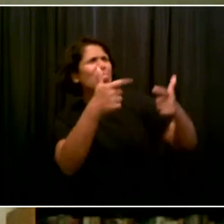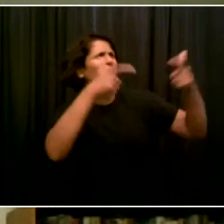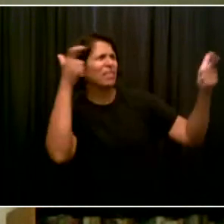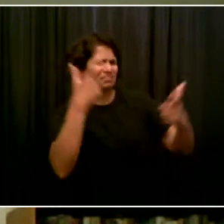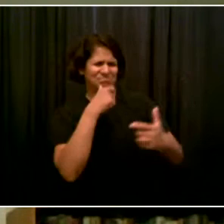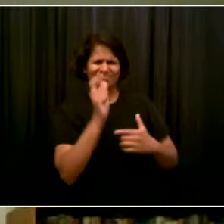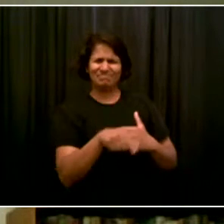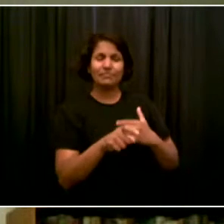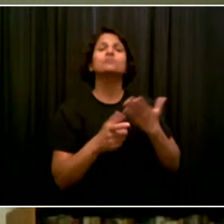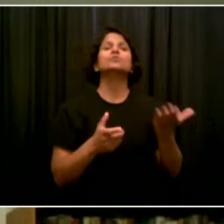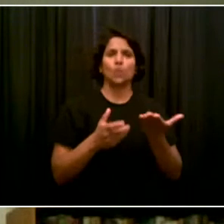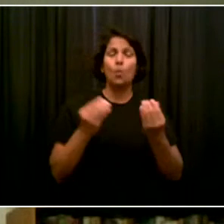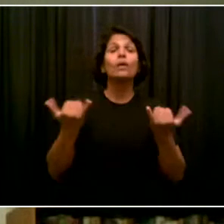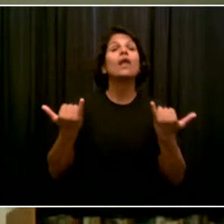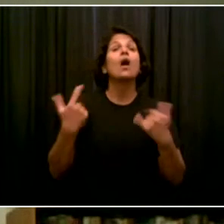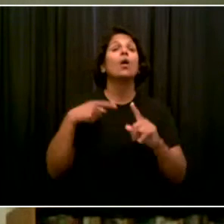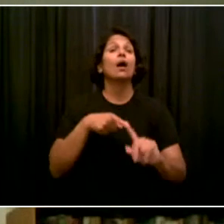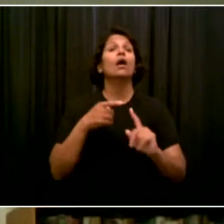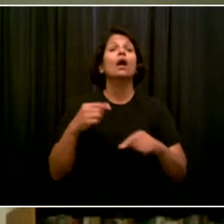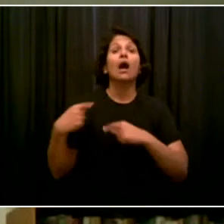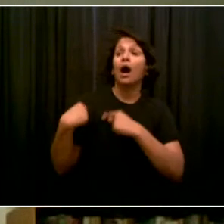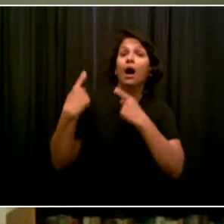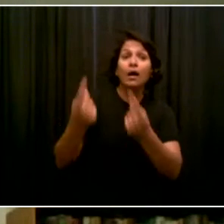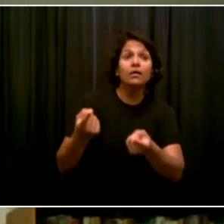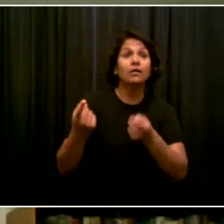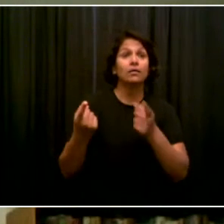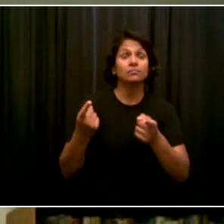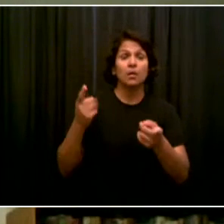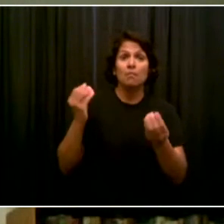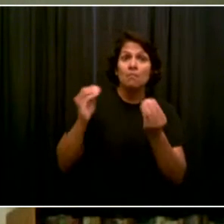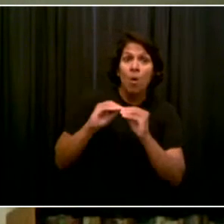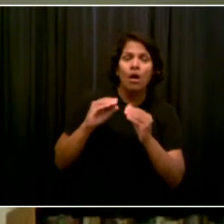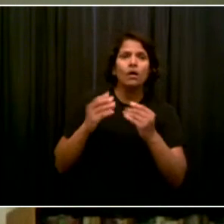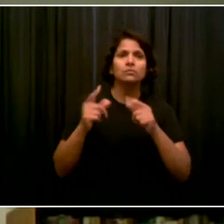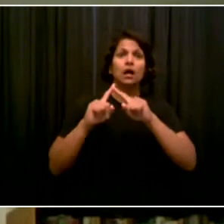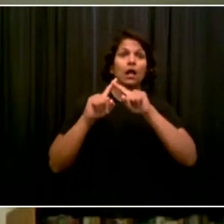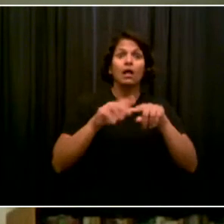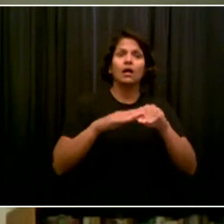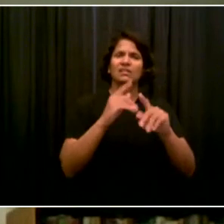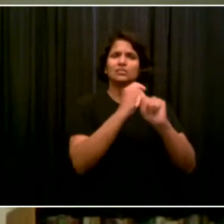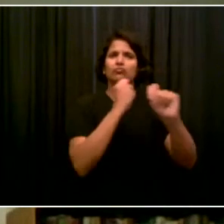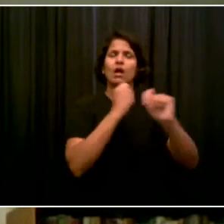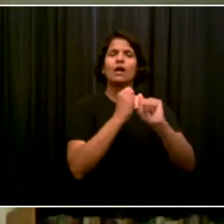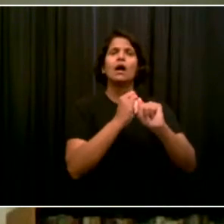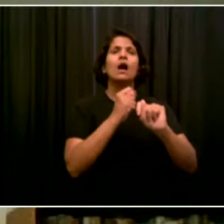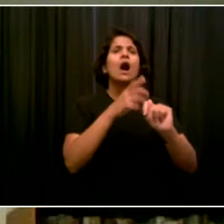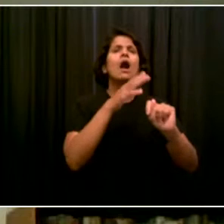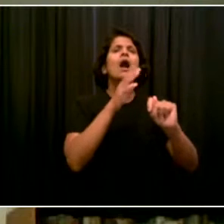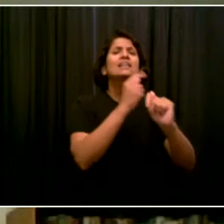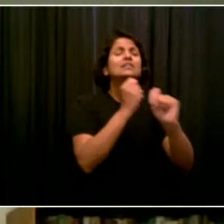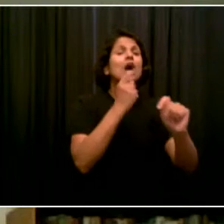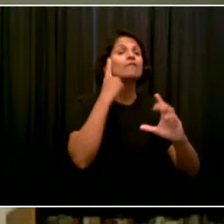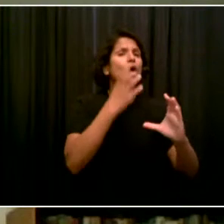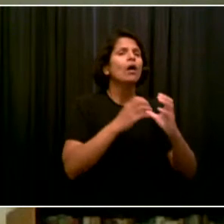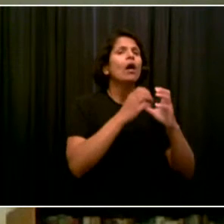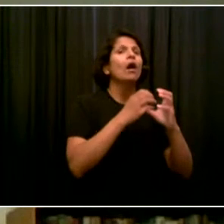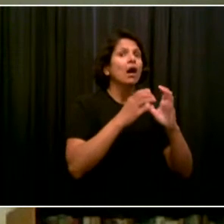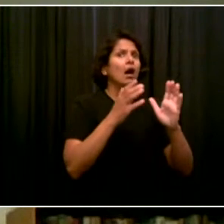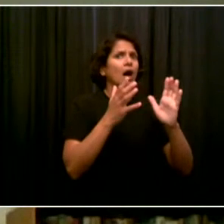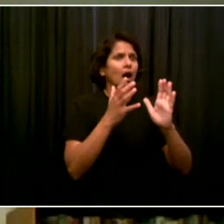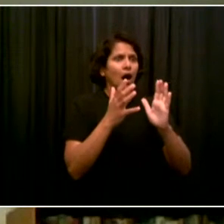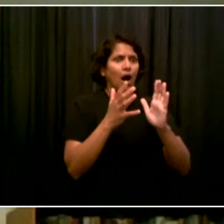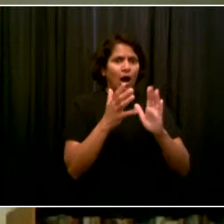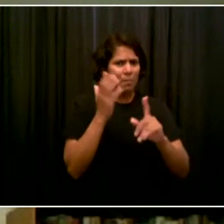that. Secondly, it'll give the city and the state and the federal government the opportunity to rethink this corridor in a way that really